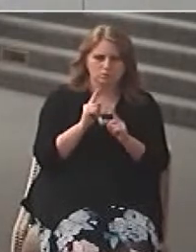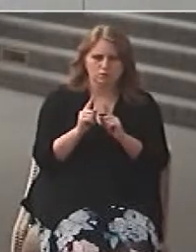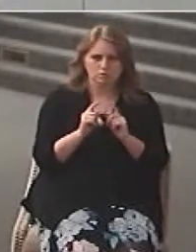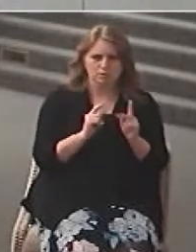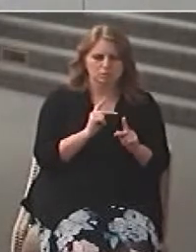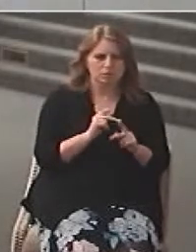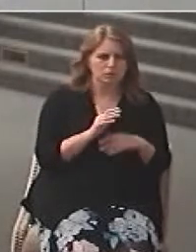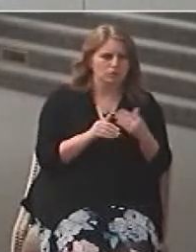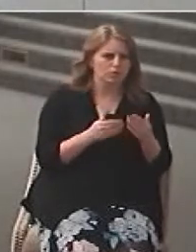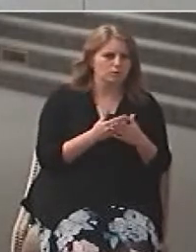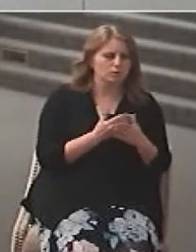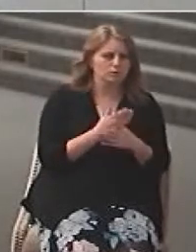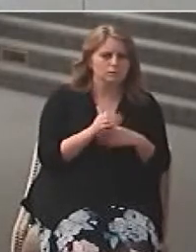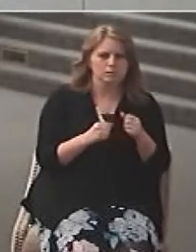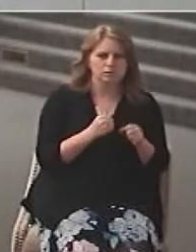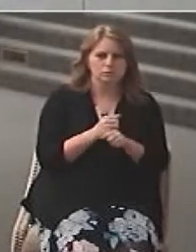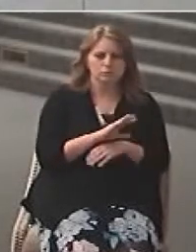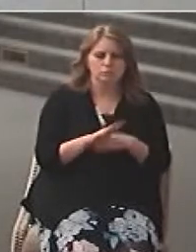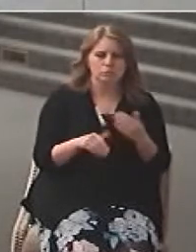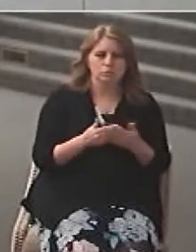life?"